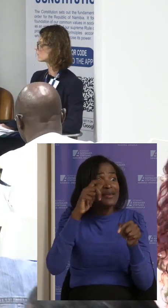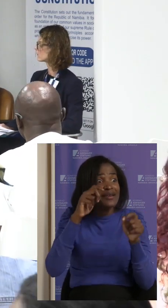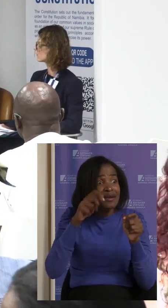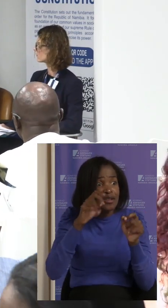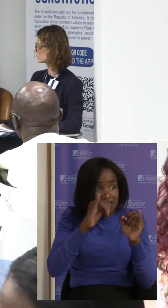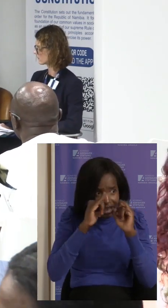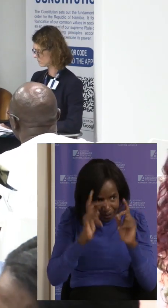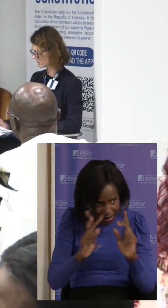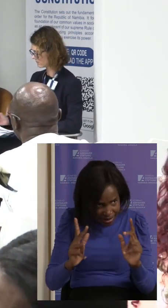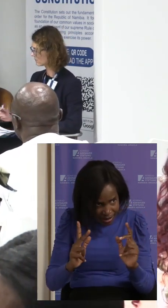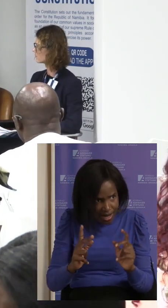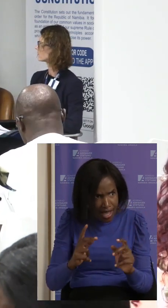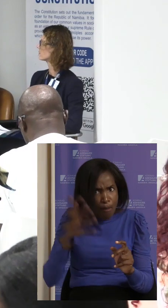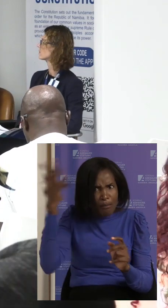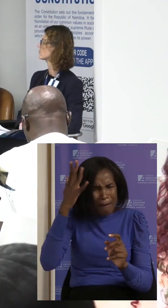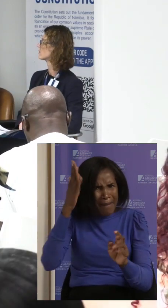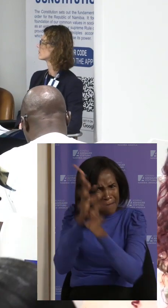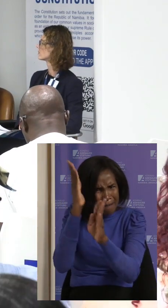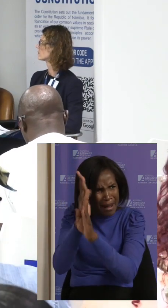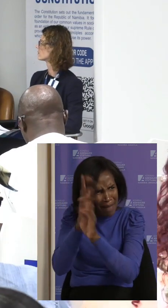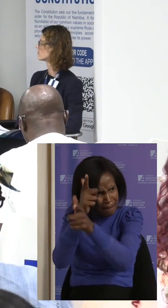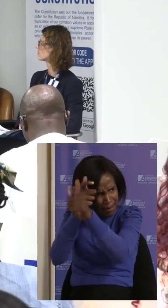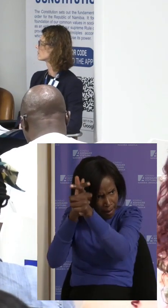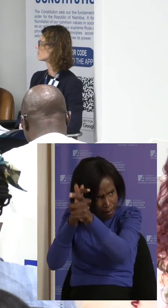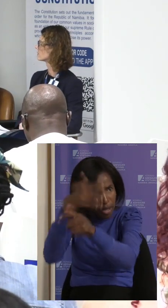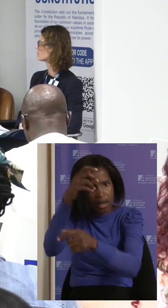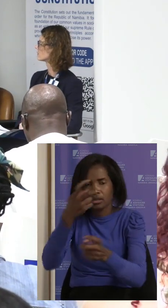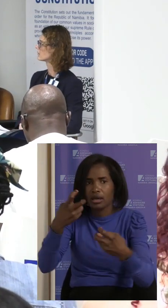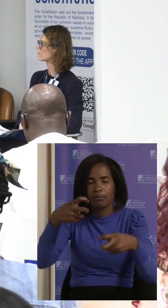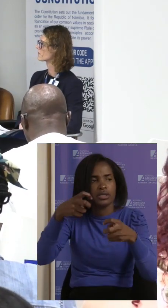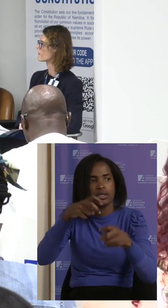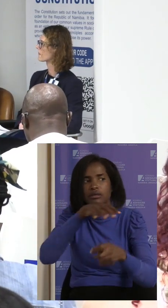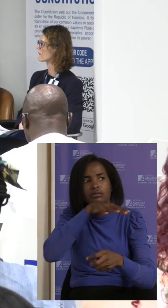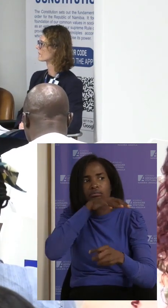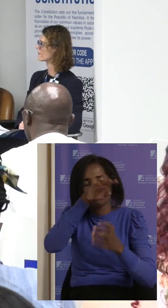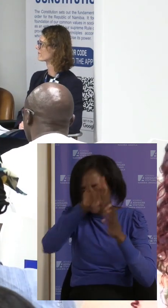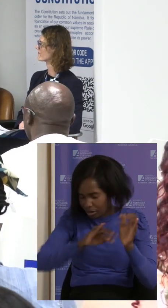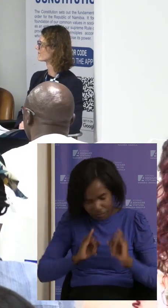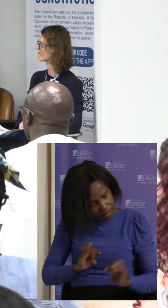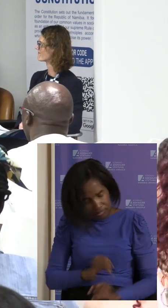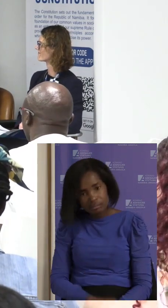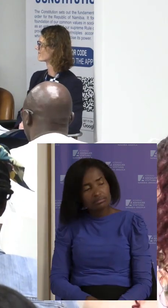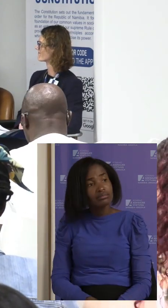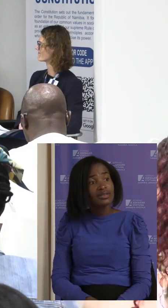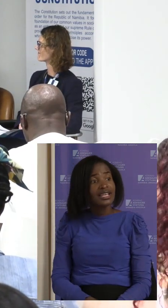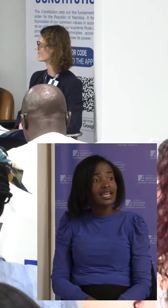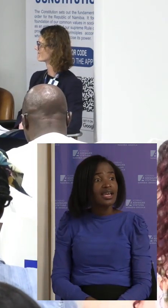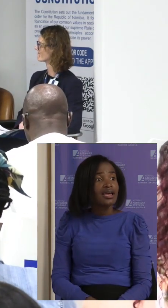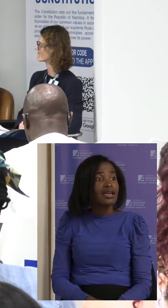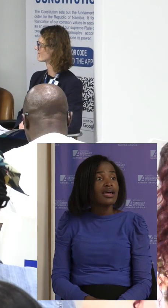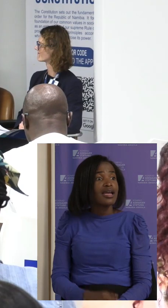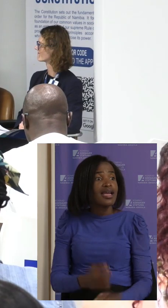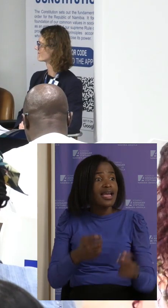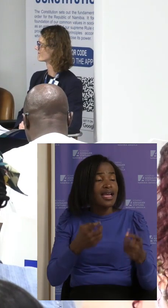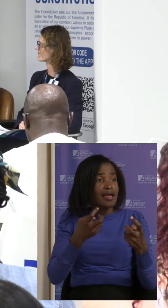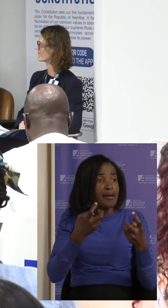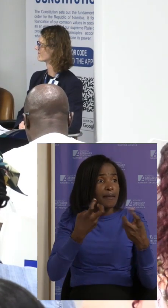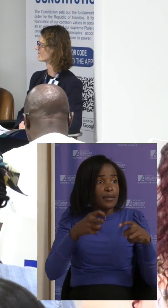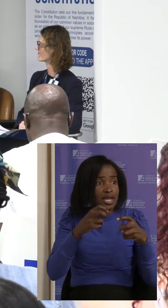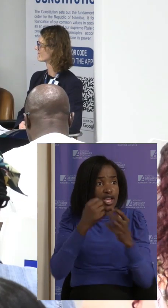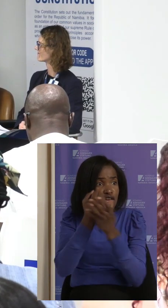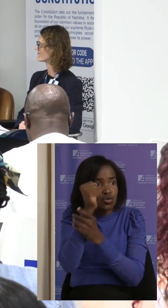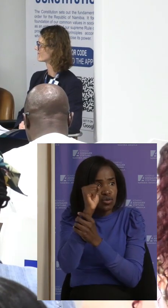That's how it has been happening. It applied with us with the COVID-19 with the Ministry of Education. The first 3 meetings they call us, they realize that this